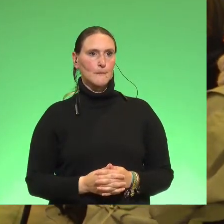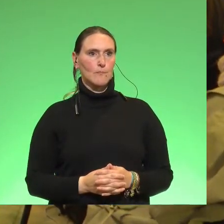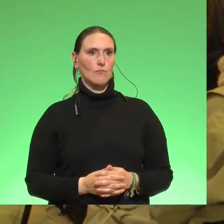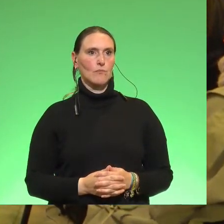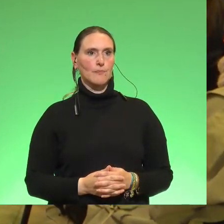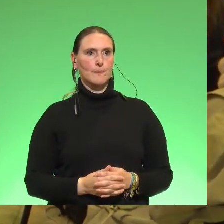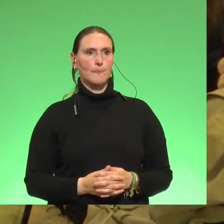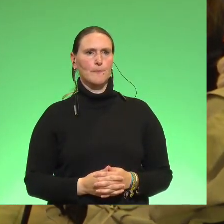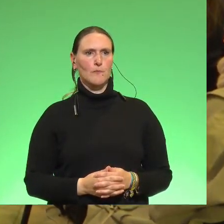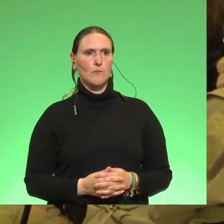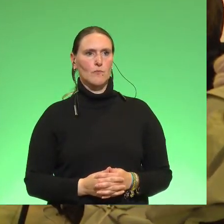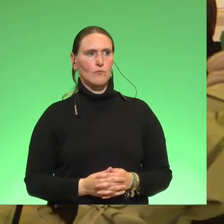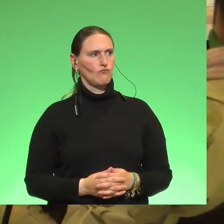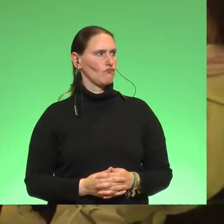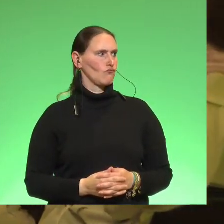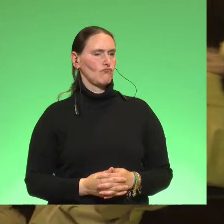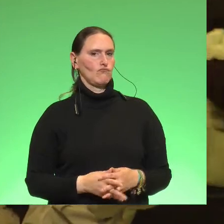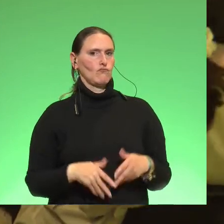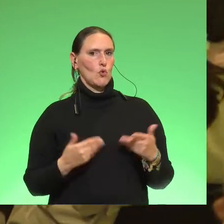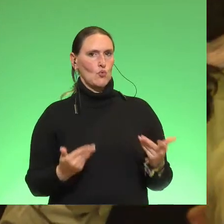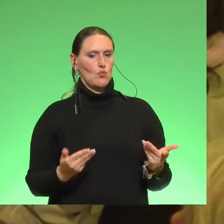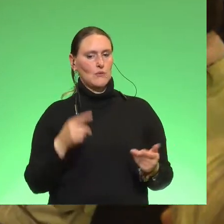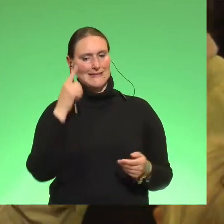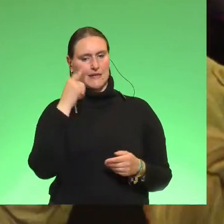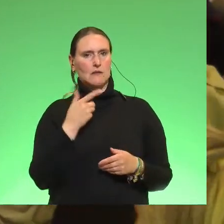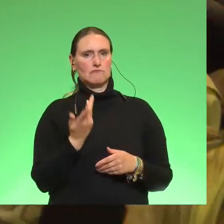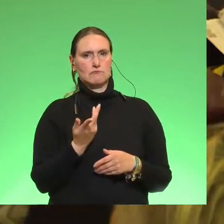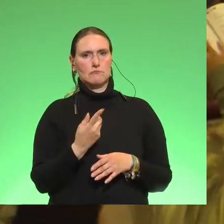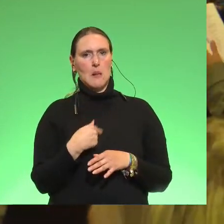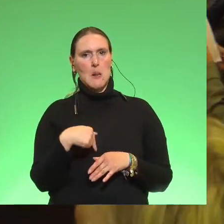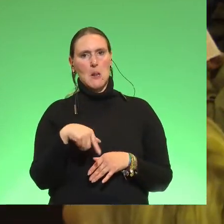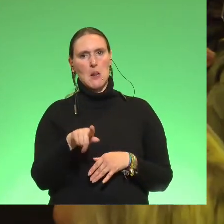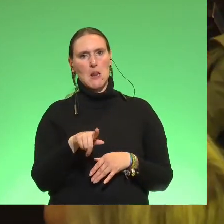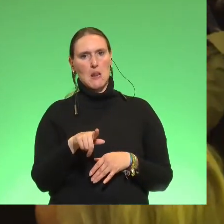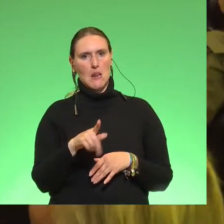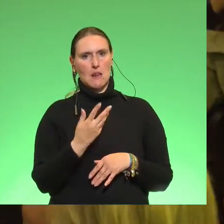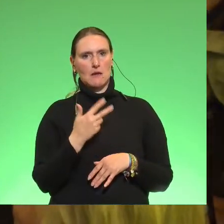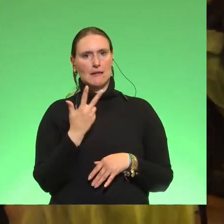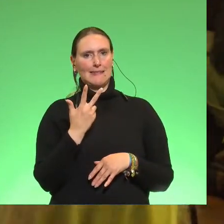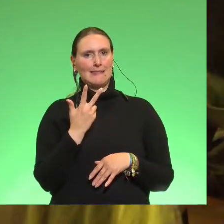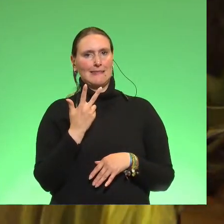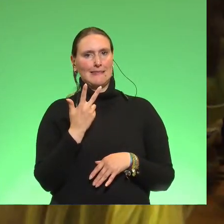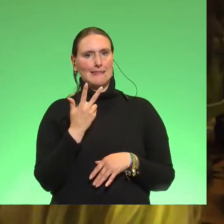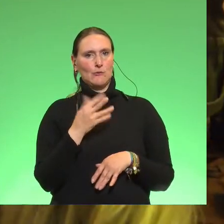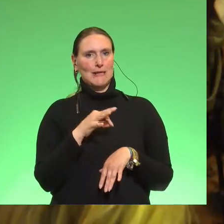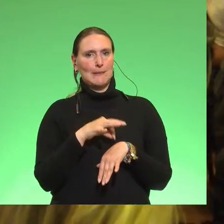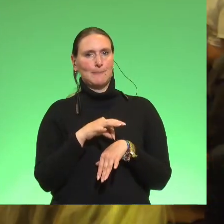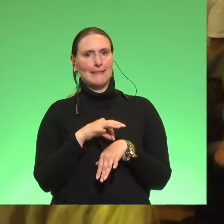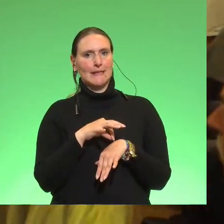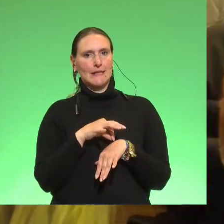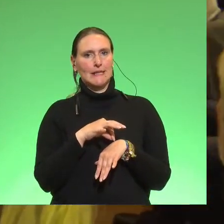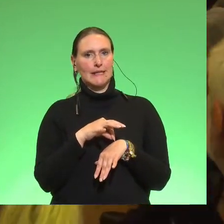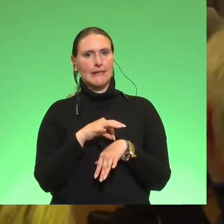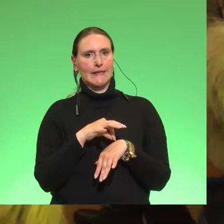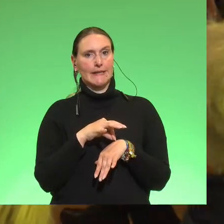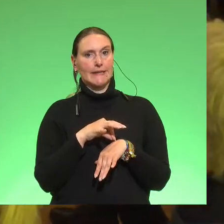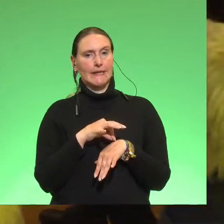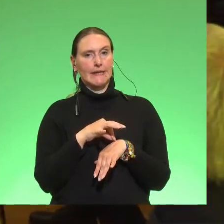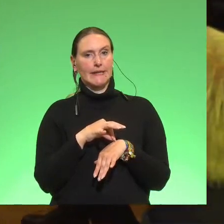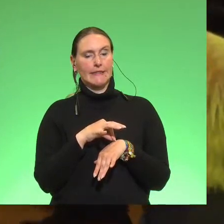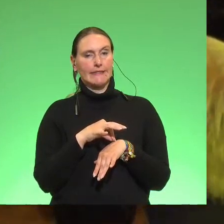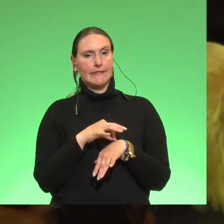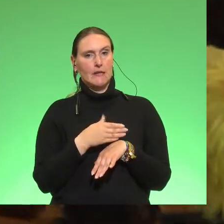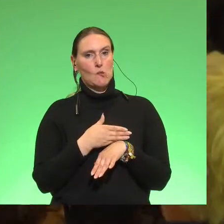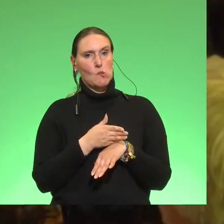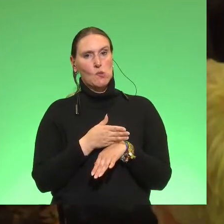So yeah, I think we're 3 minutes to go before the. We want to adjust. I mean, we don't want to limit ourselves